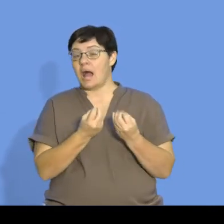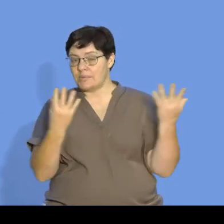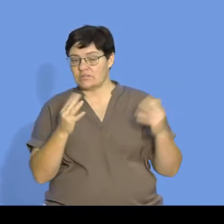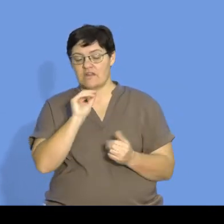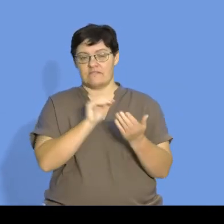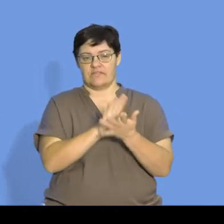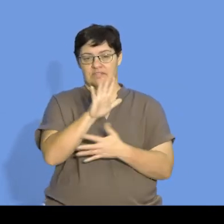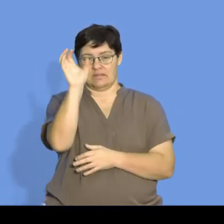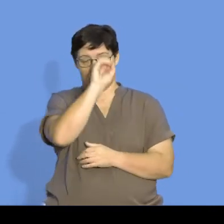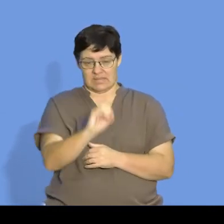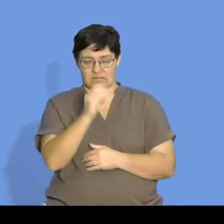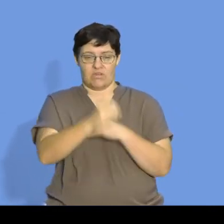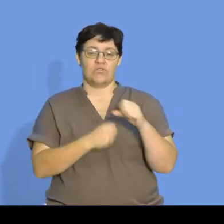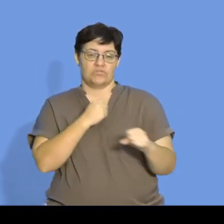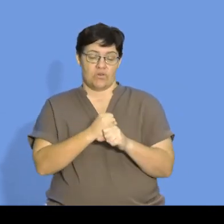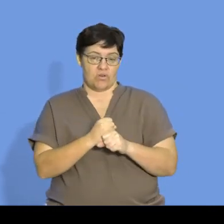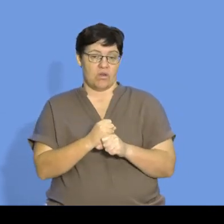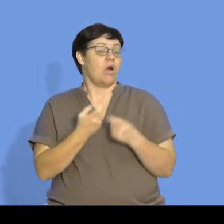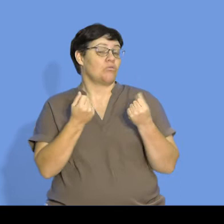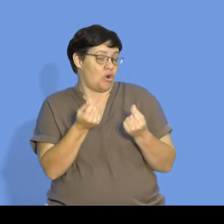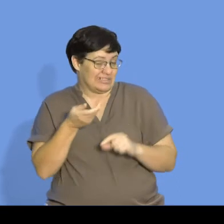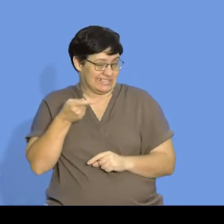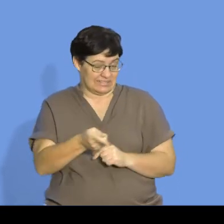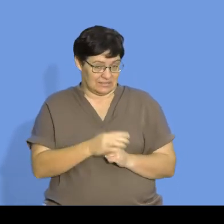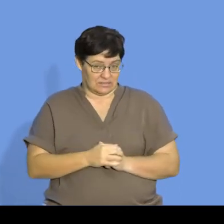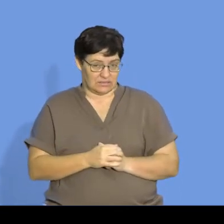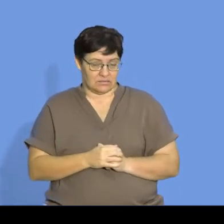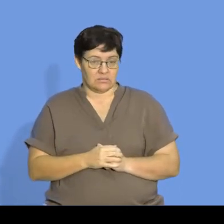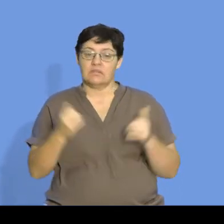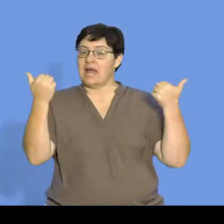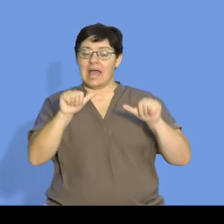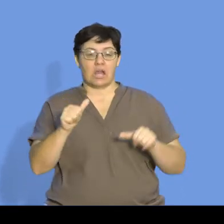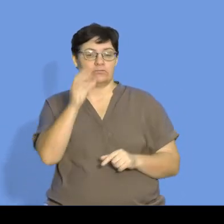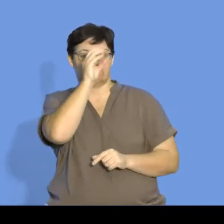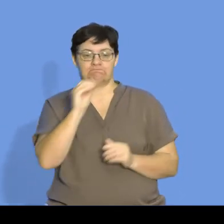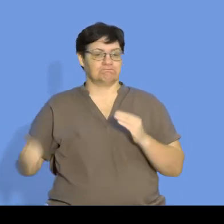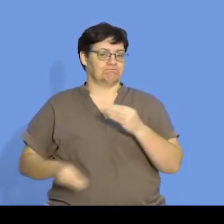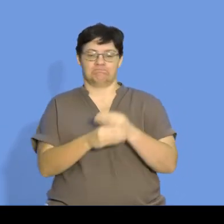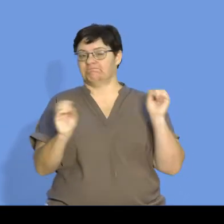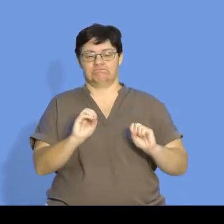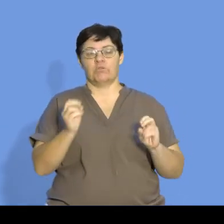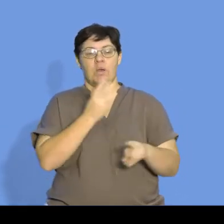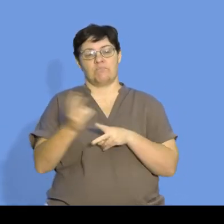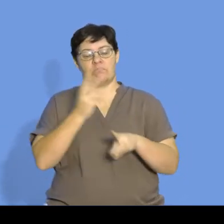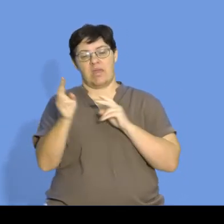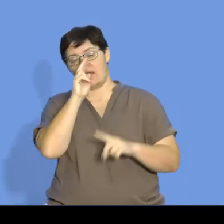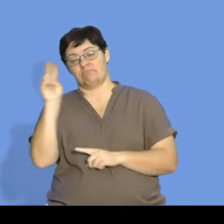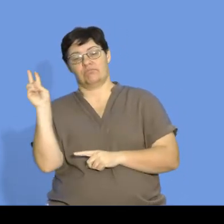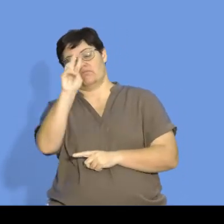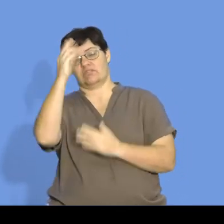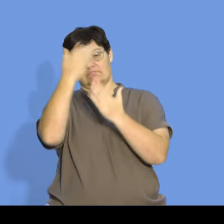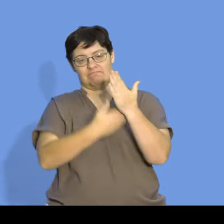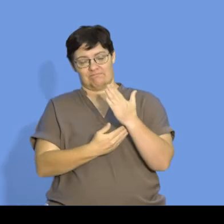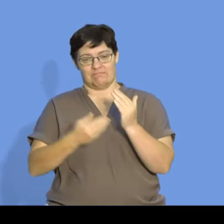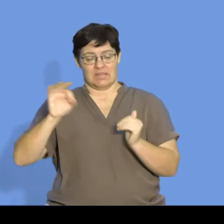by 15% per annum on cost. The accountant did not take this into account when preparing the